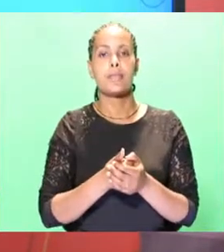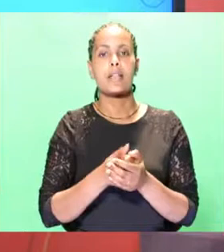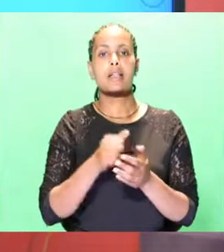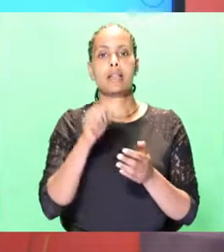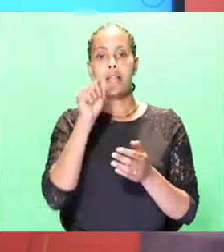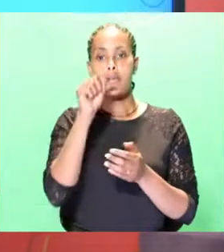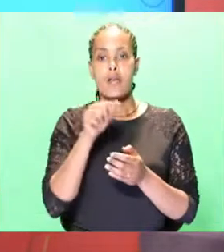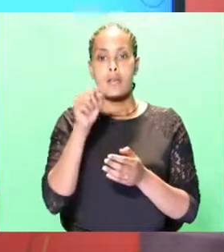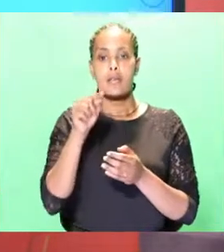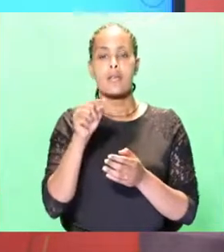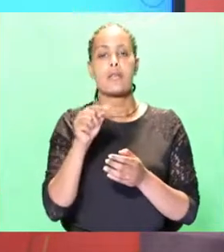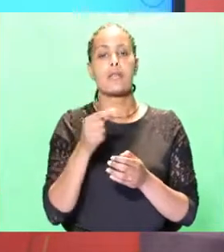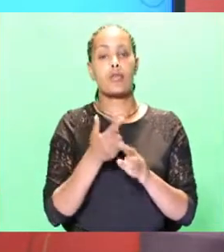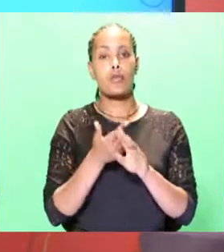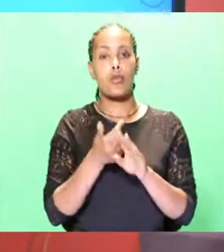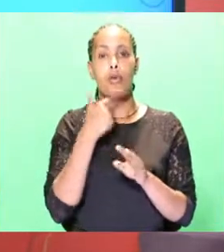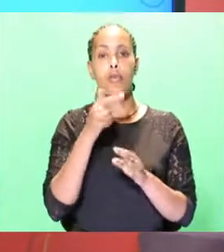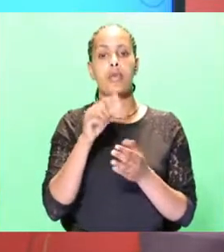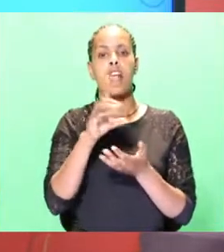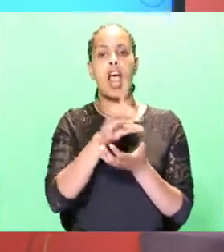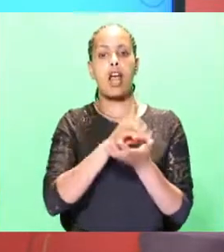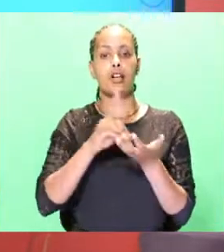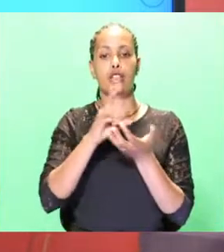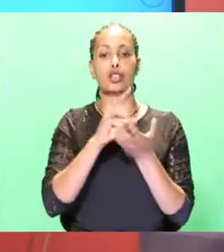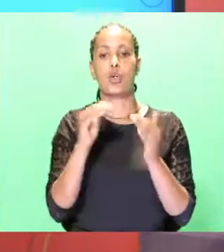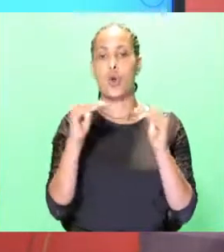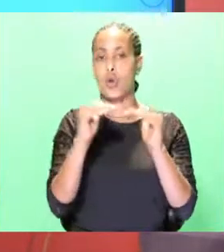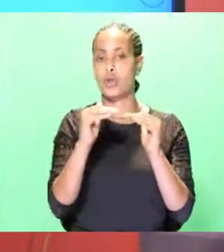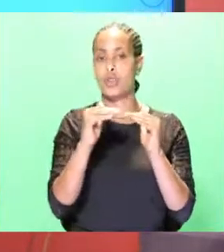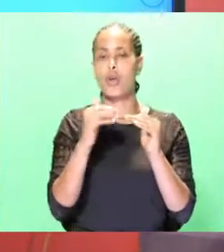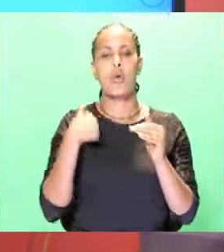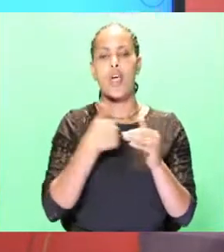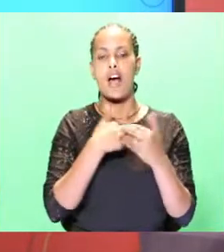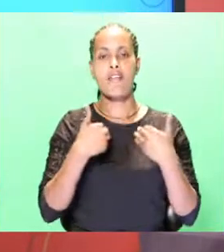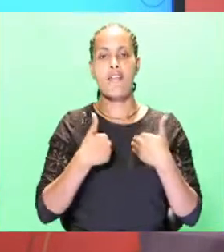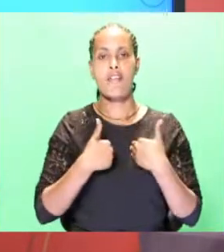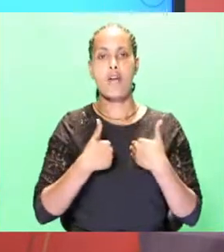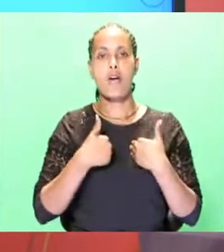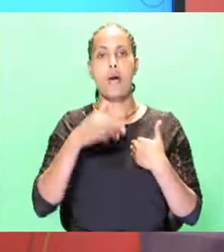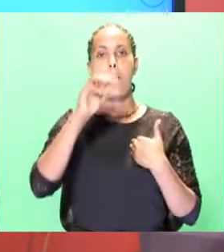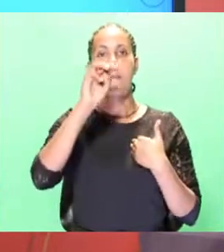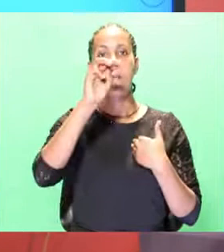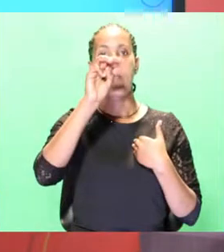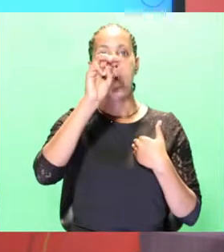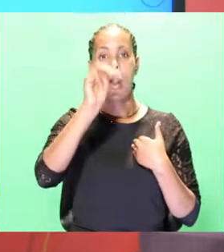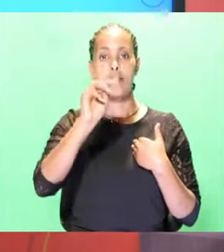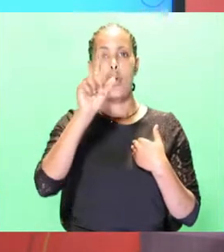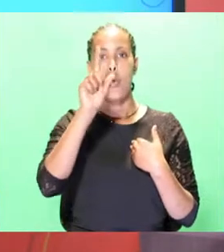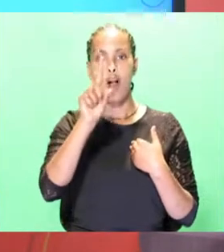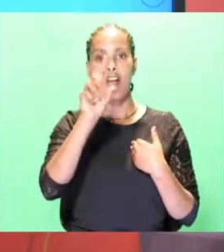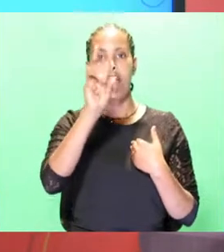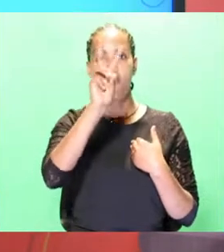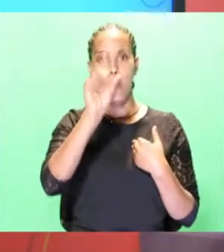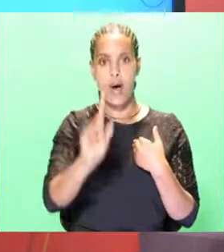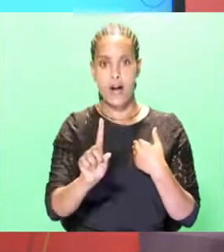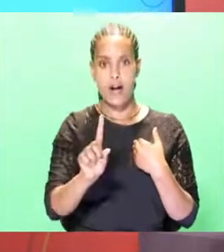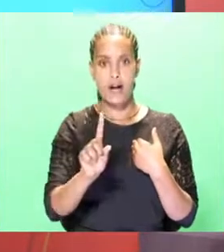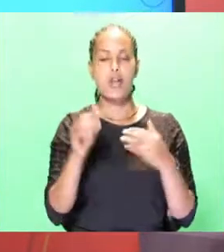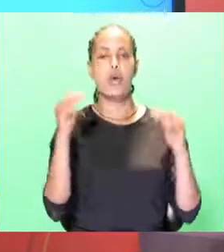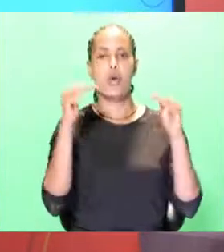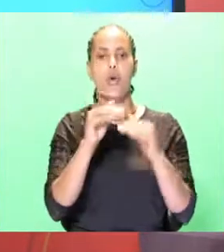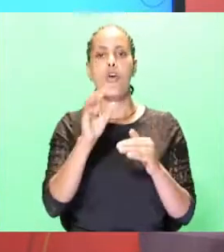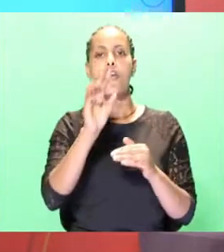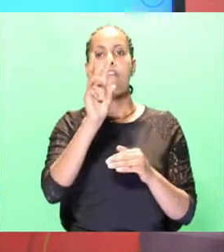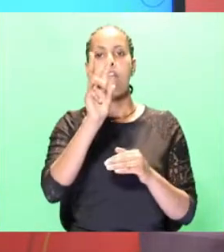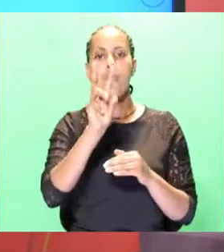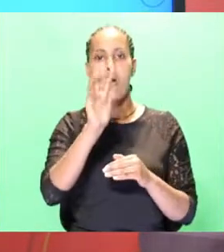Therefore, from dilution equation, we have molarity 1 times V1 equal molarity